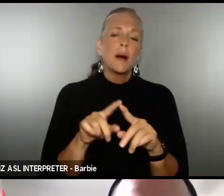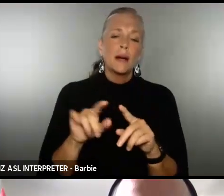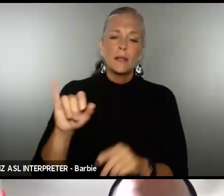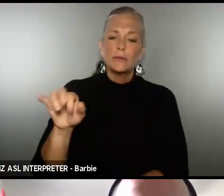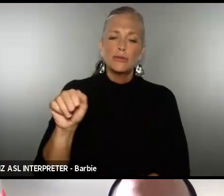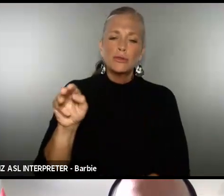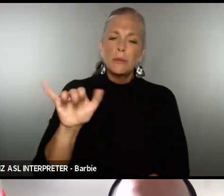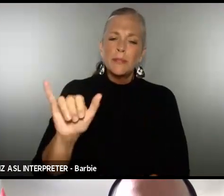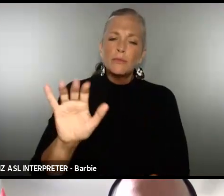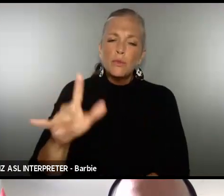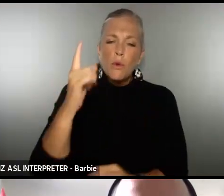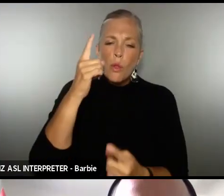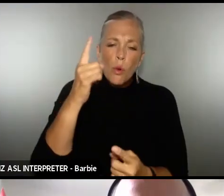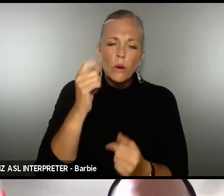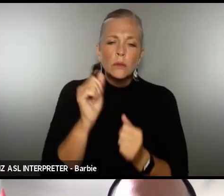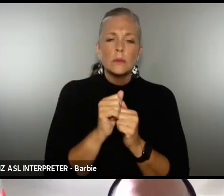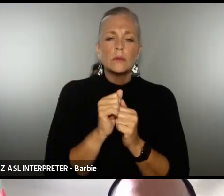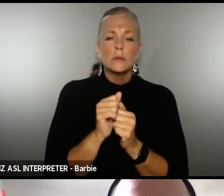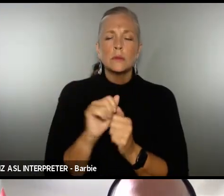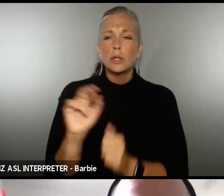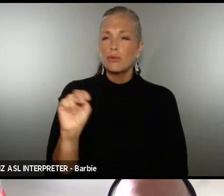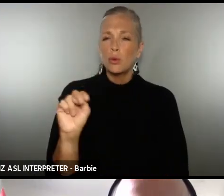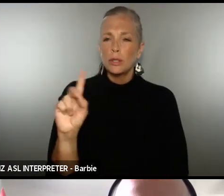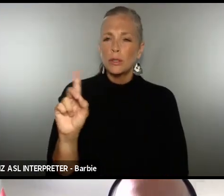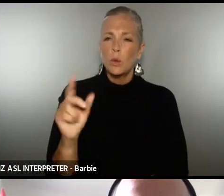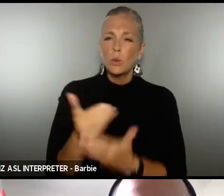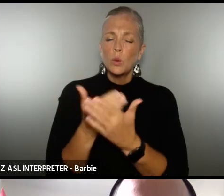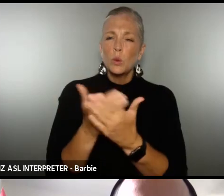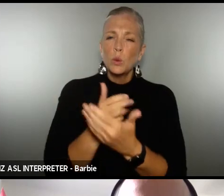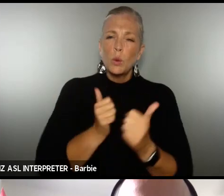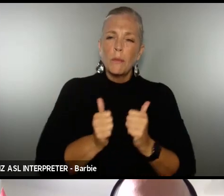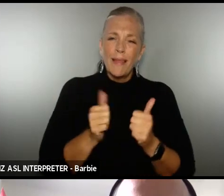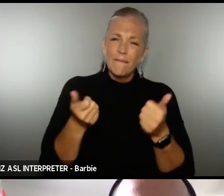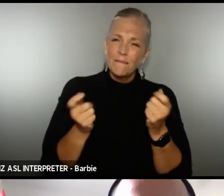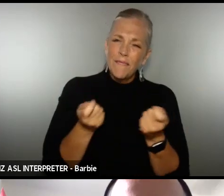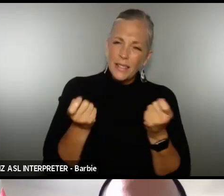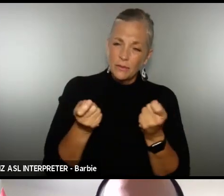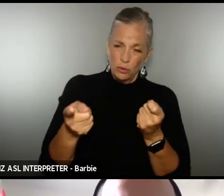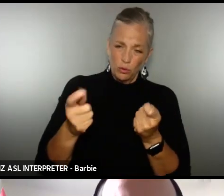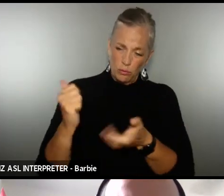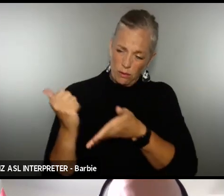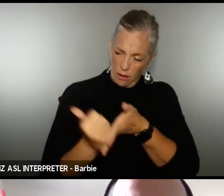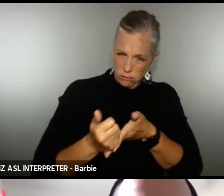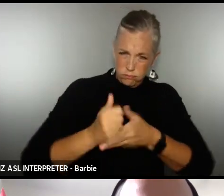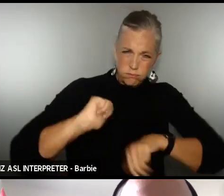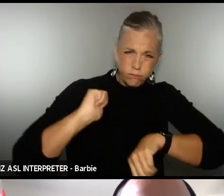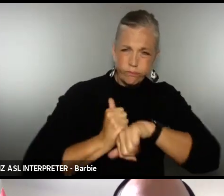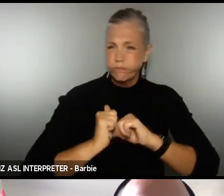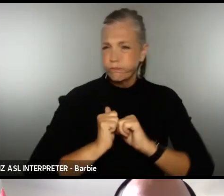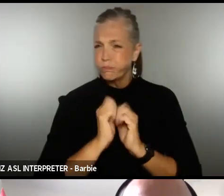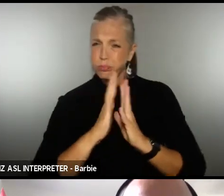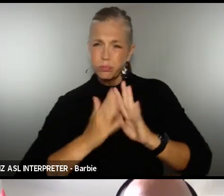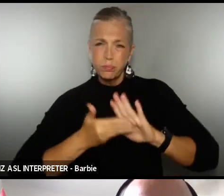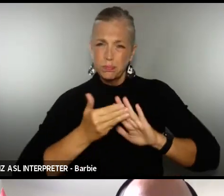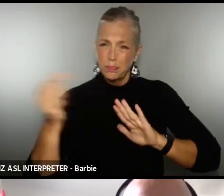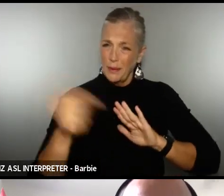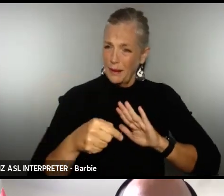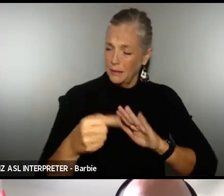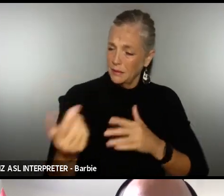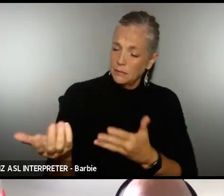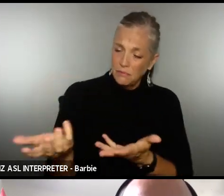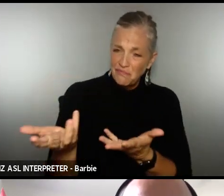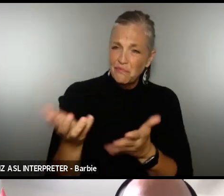wanted to get your thoughts on the Neurodiversity New Play Festival. You helped us organize this. You know, what do you think